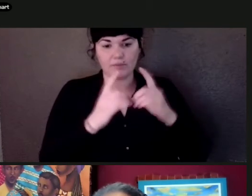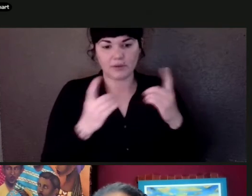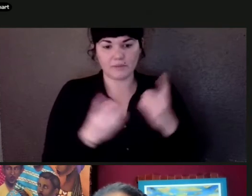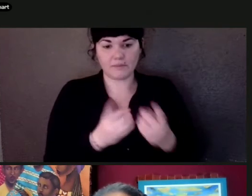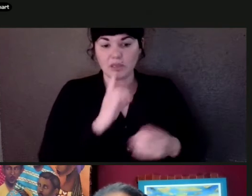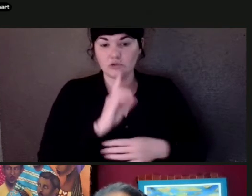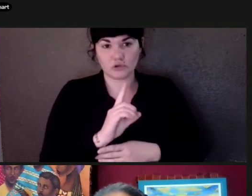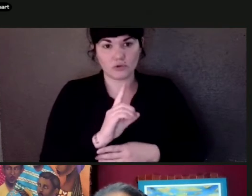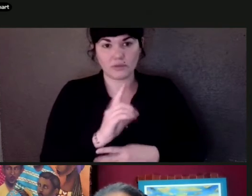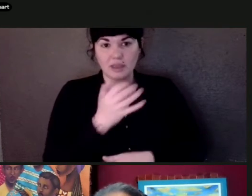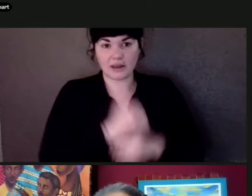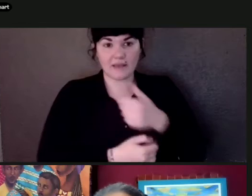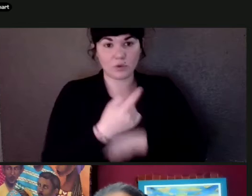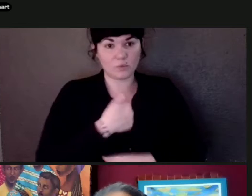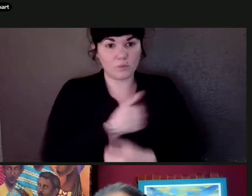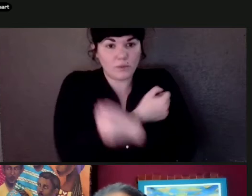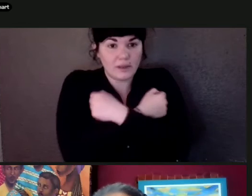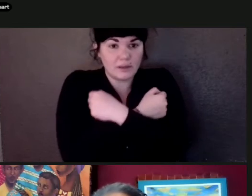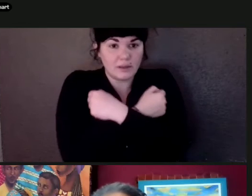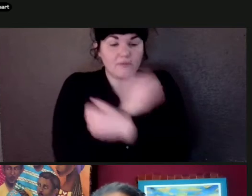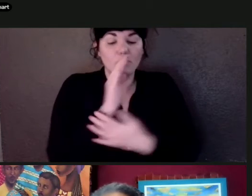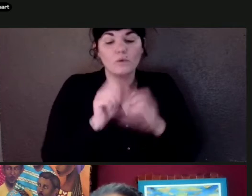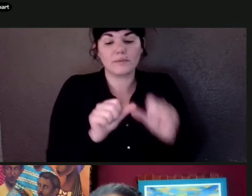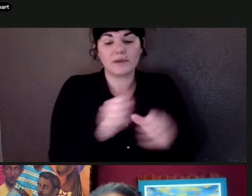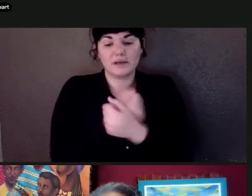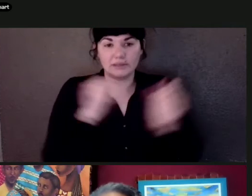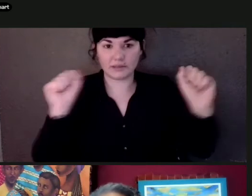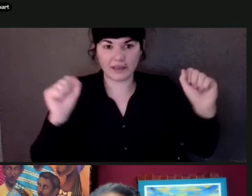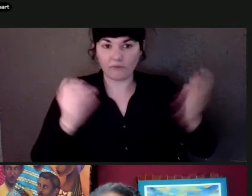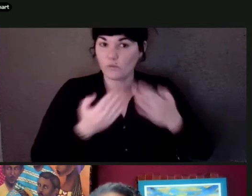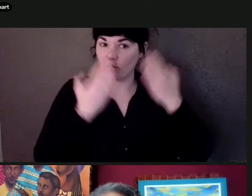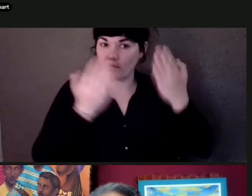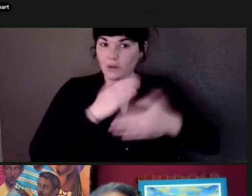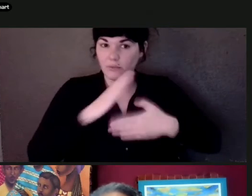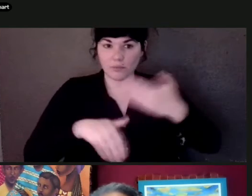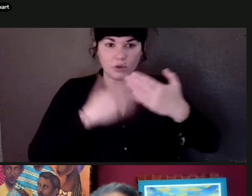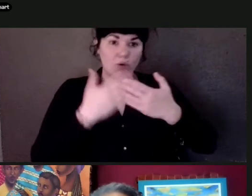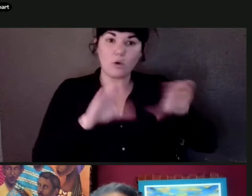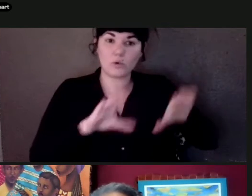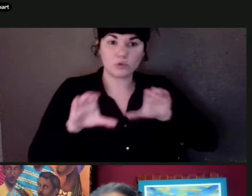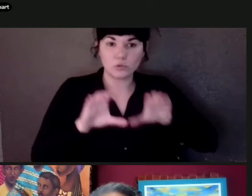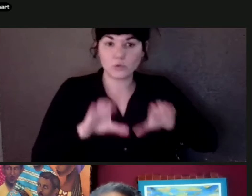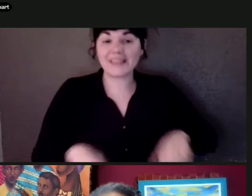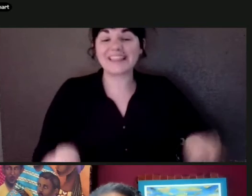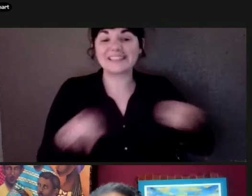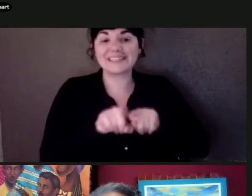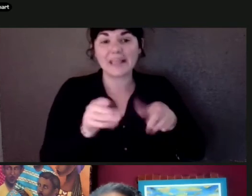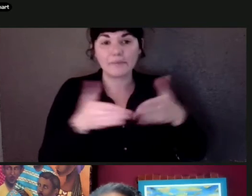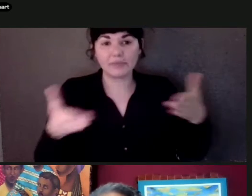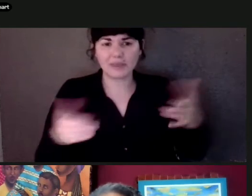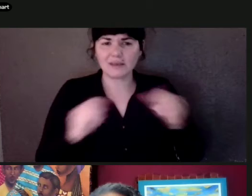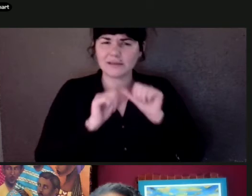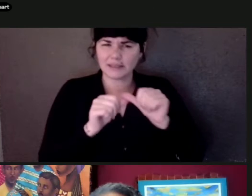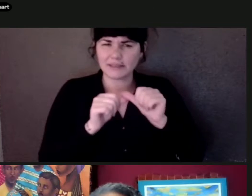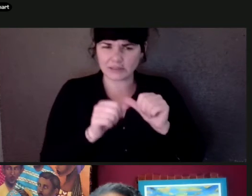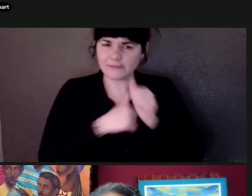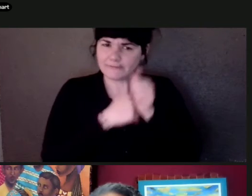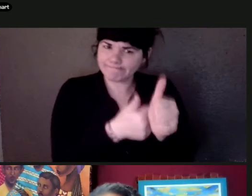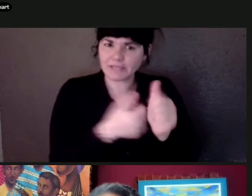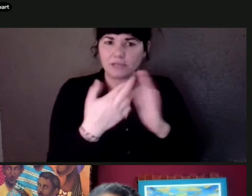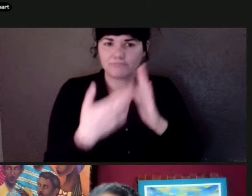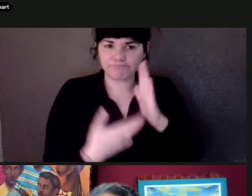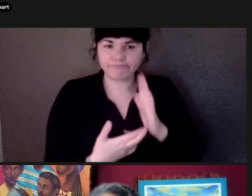heart safe, which is what we recommend everyone to do. So, just stay vigilant, wear your mask if you're not fully vaccinated and you're going,